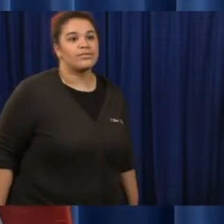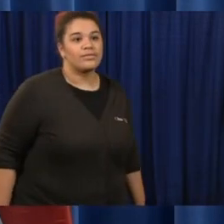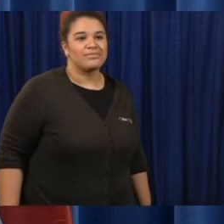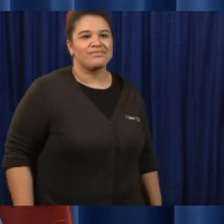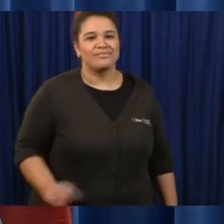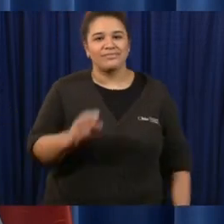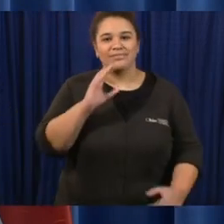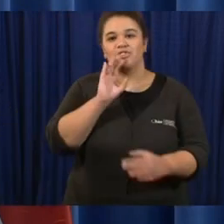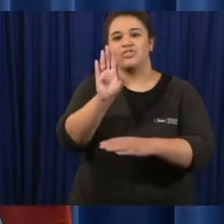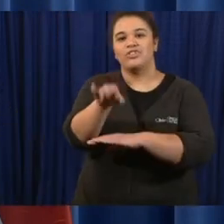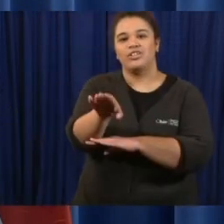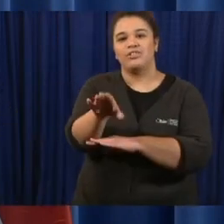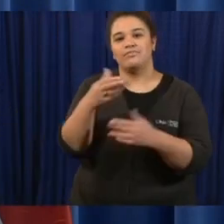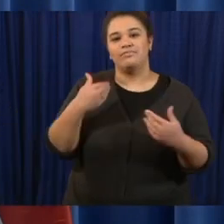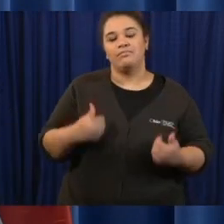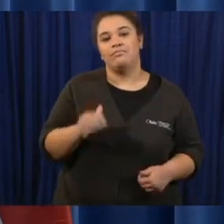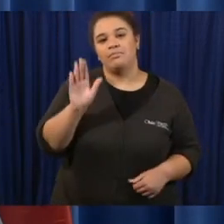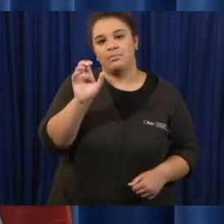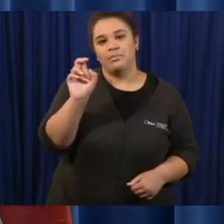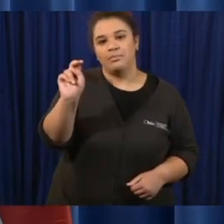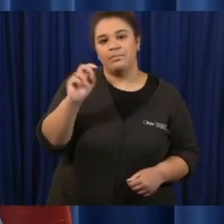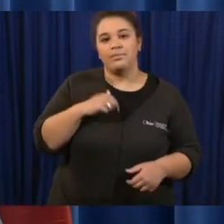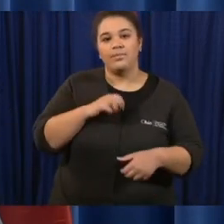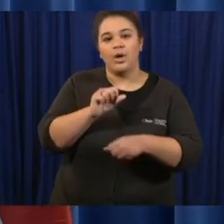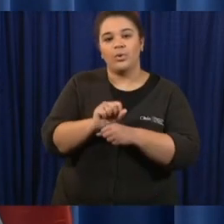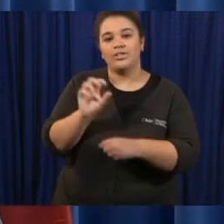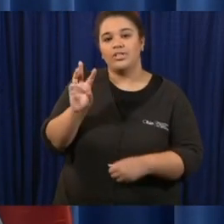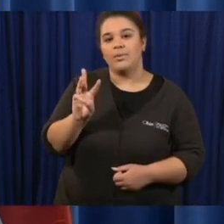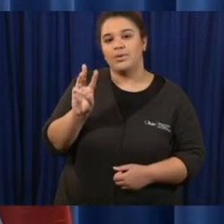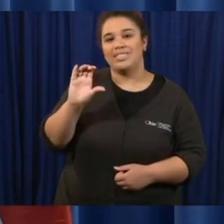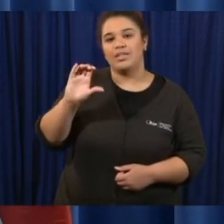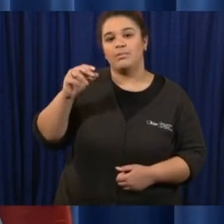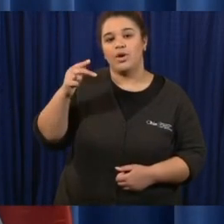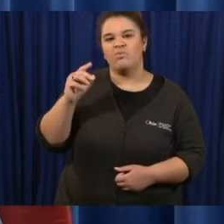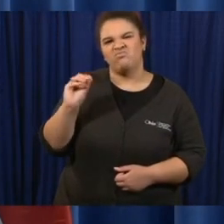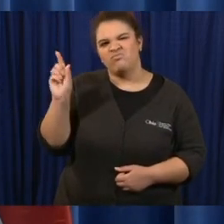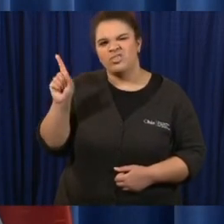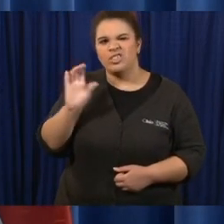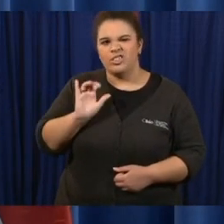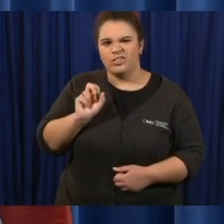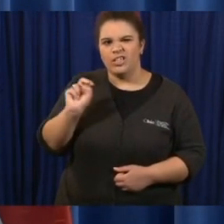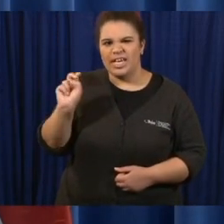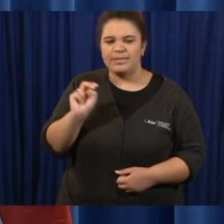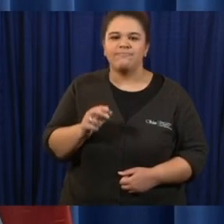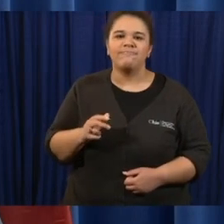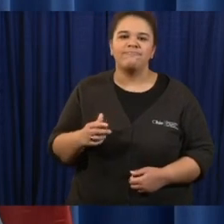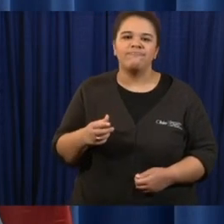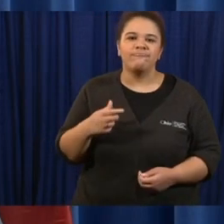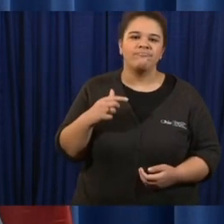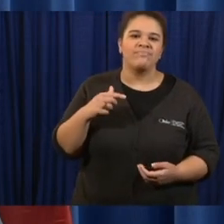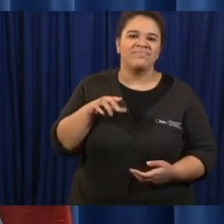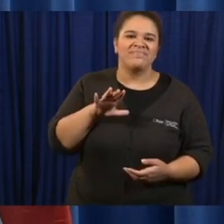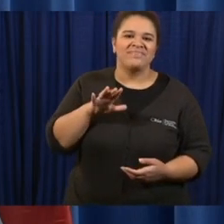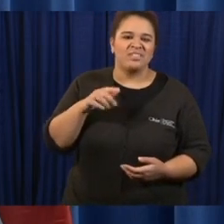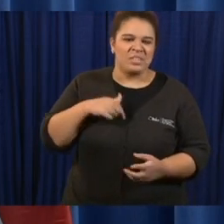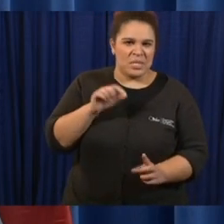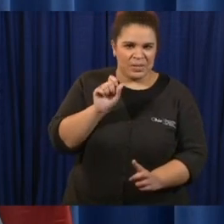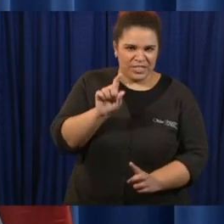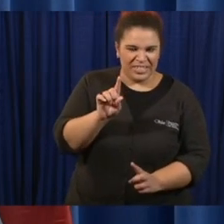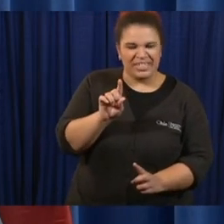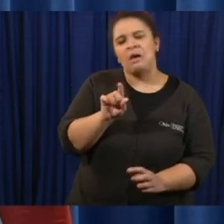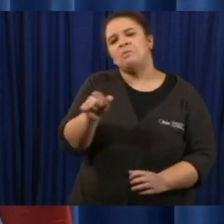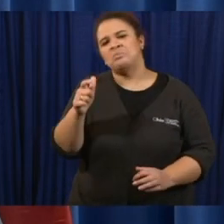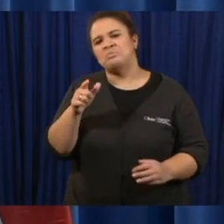Good afternoon, Governor. Ben Schwartz with WCPO in Cincinnati. I know just a couple questions back you touched